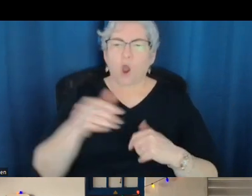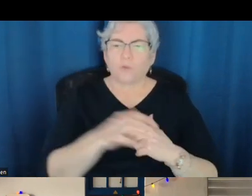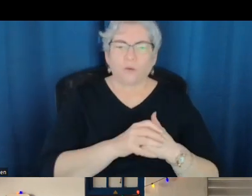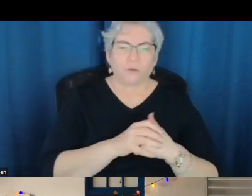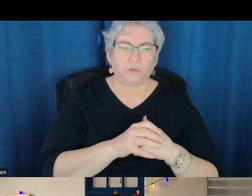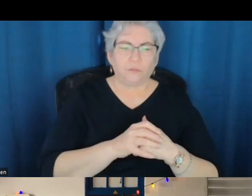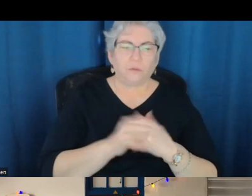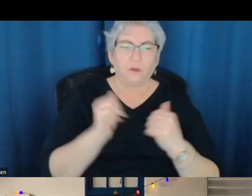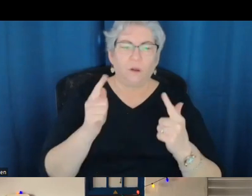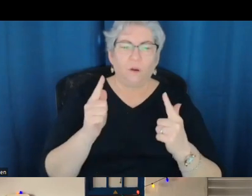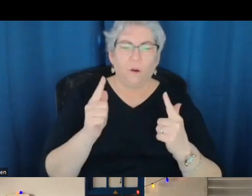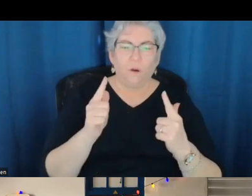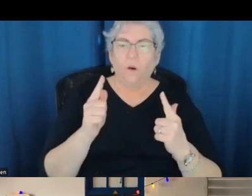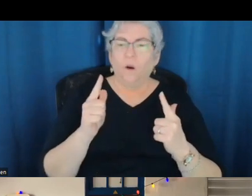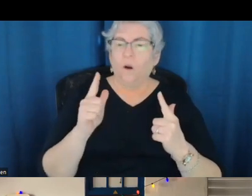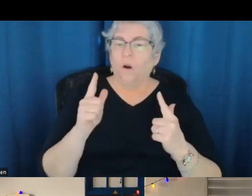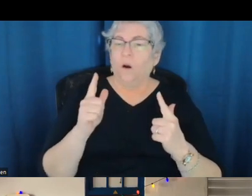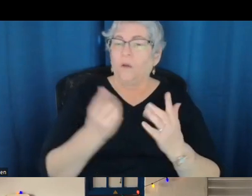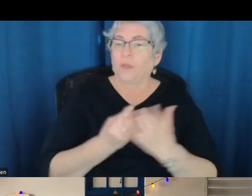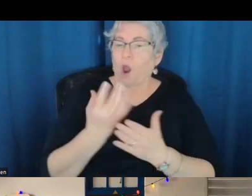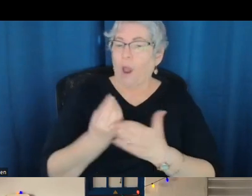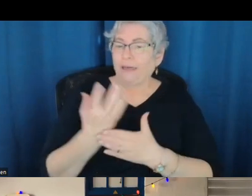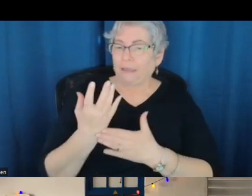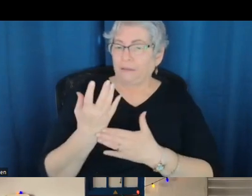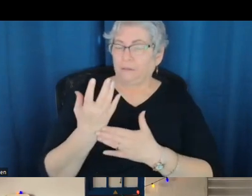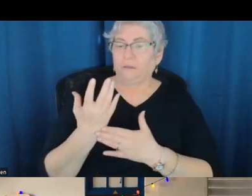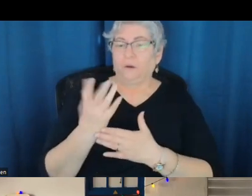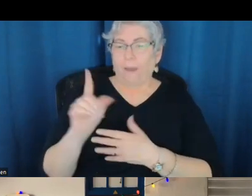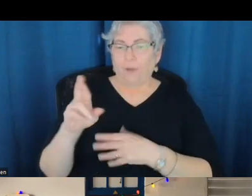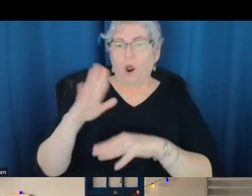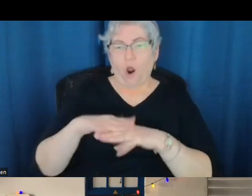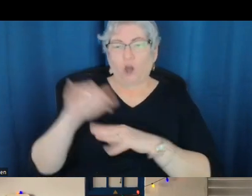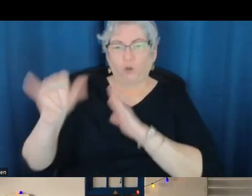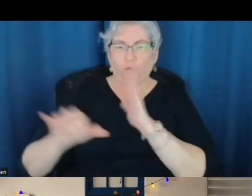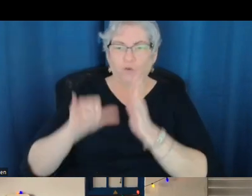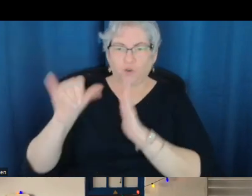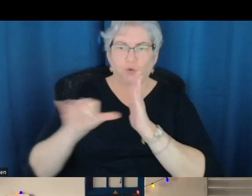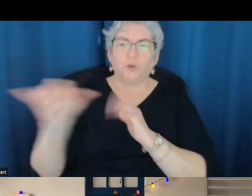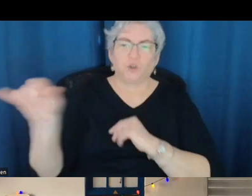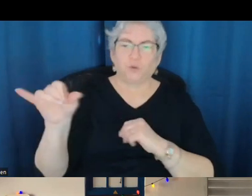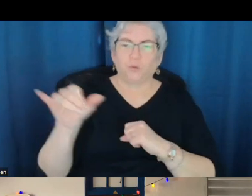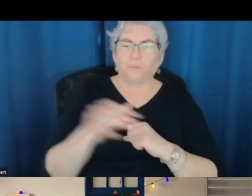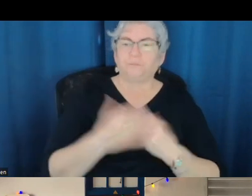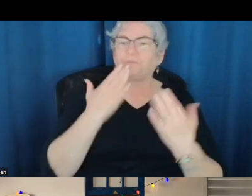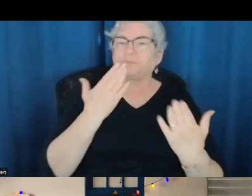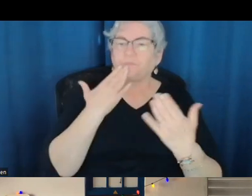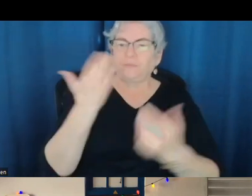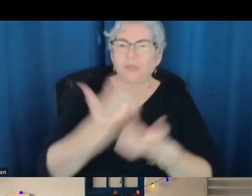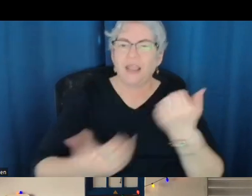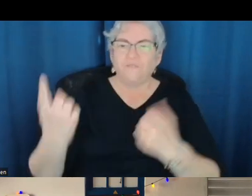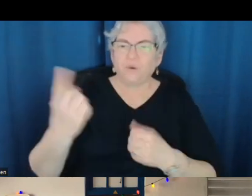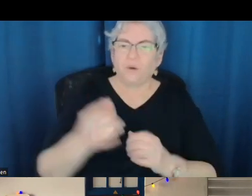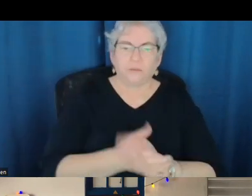of our gardening webinars are on Green America's YouTube channel as well. Thank you so much, everyone.